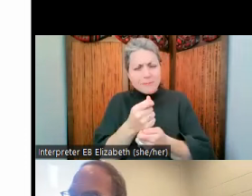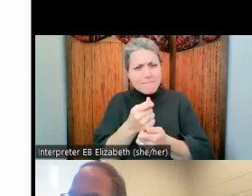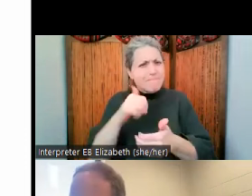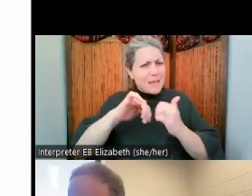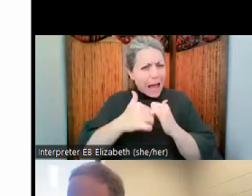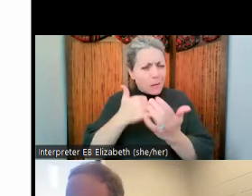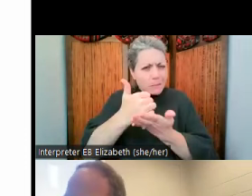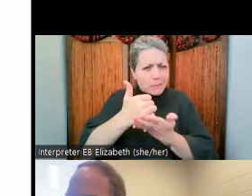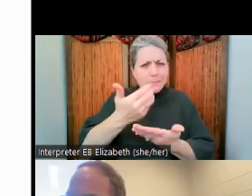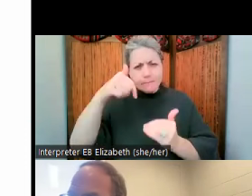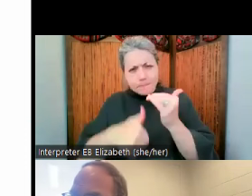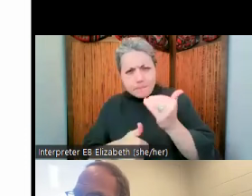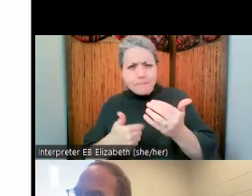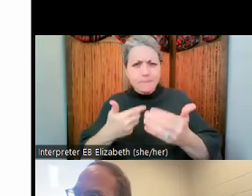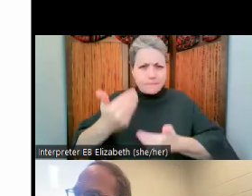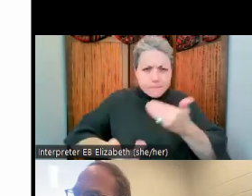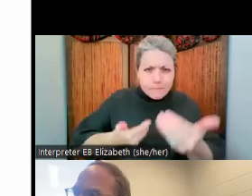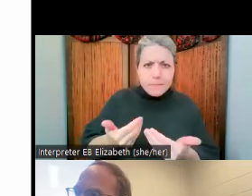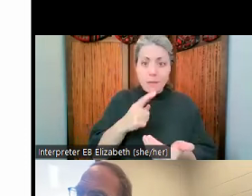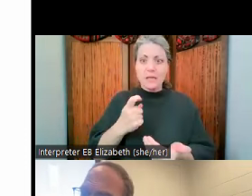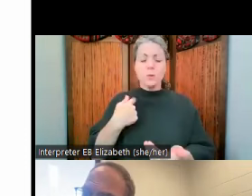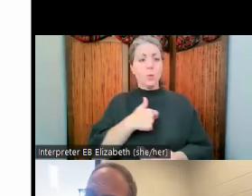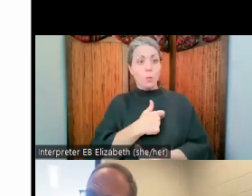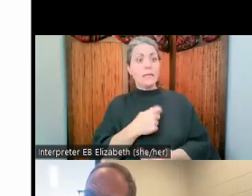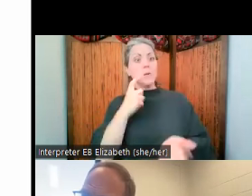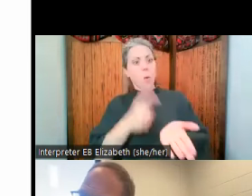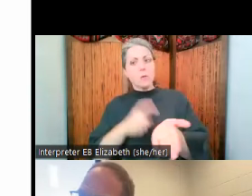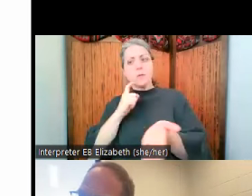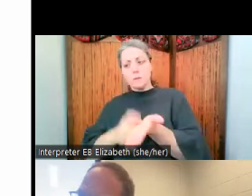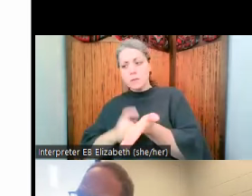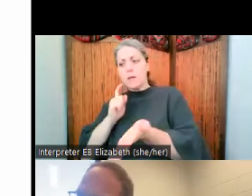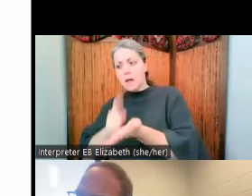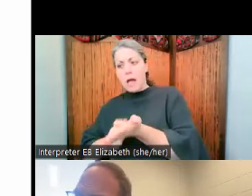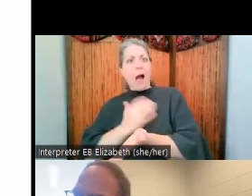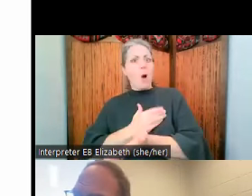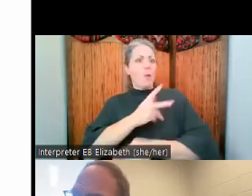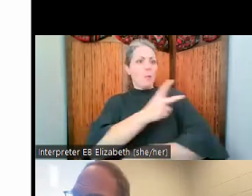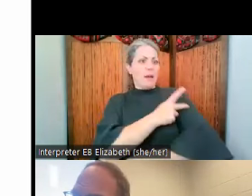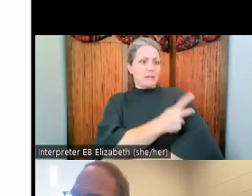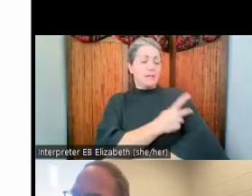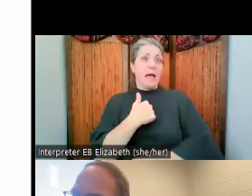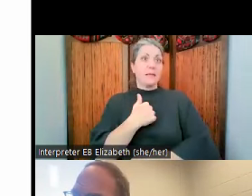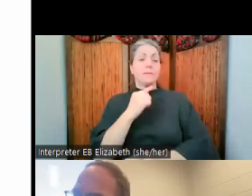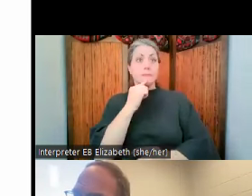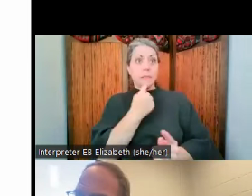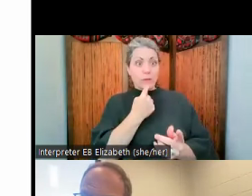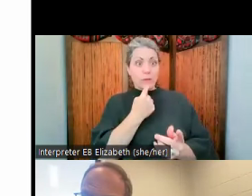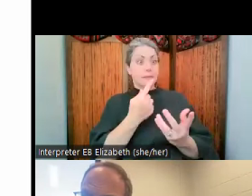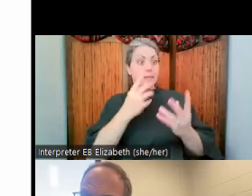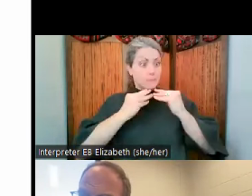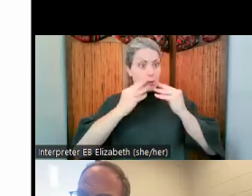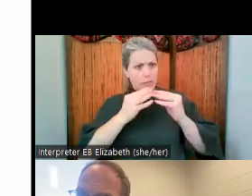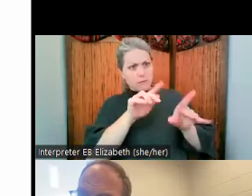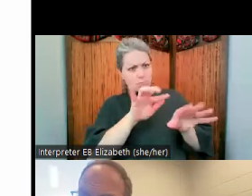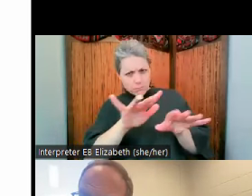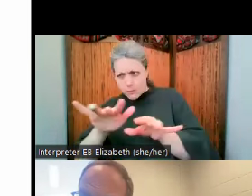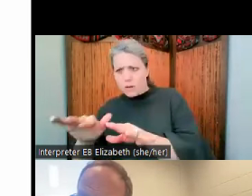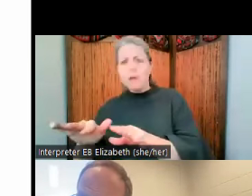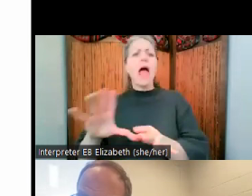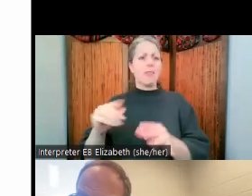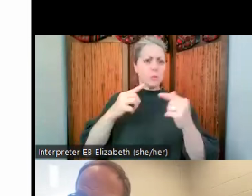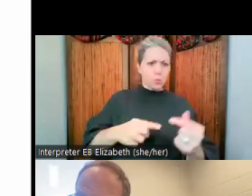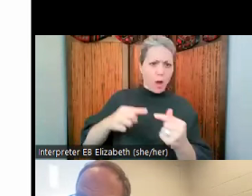true experience of our patients. I want to also just pause to reflect on how each of these struggles can be affected by